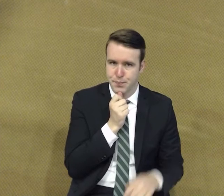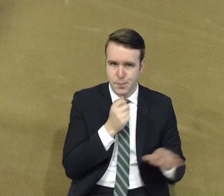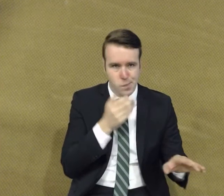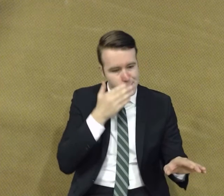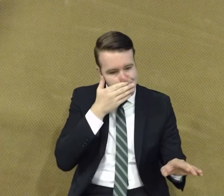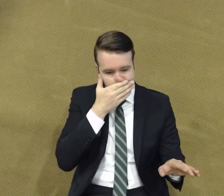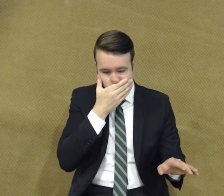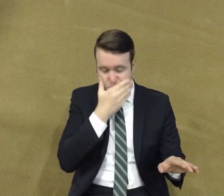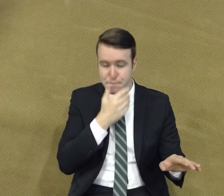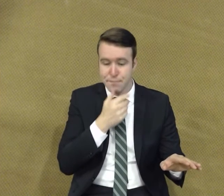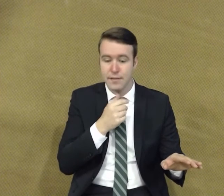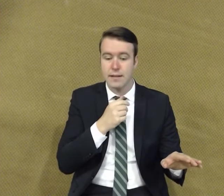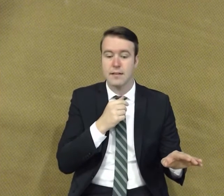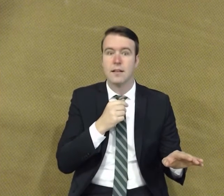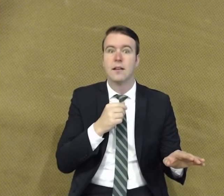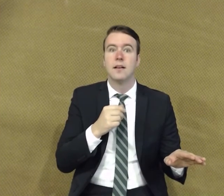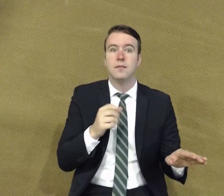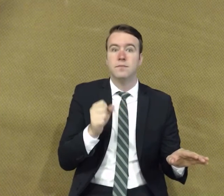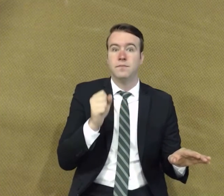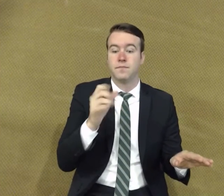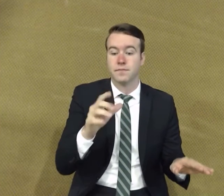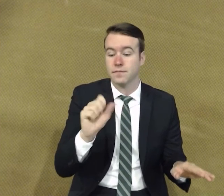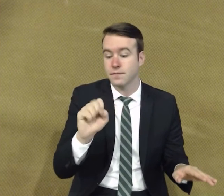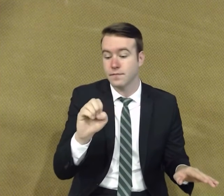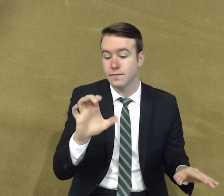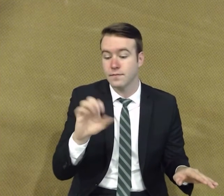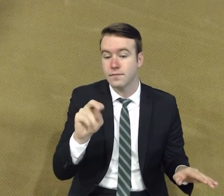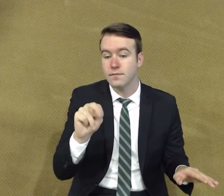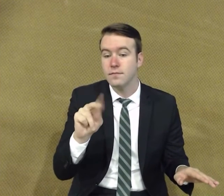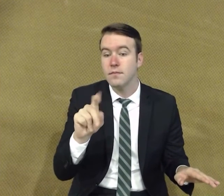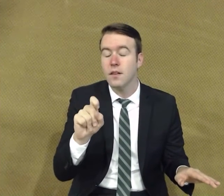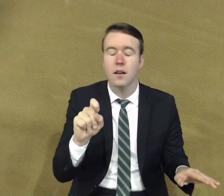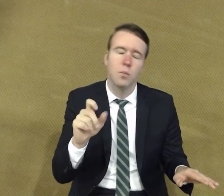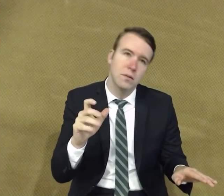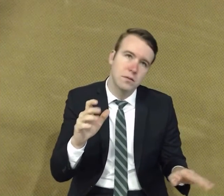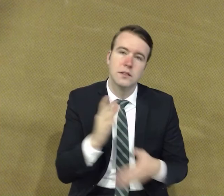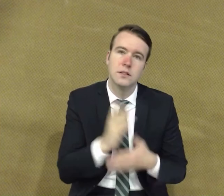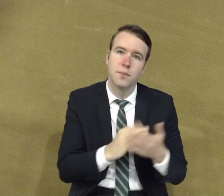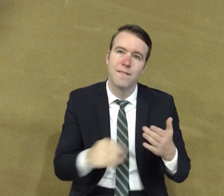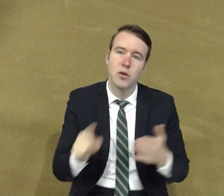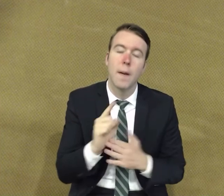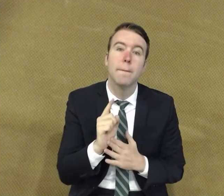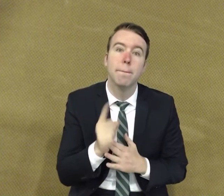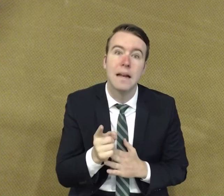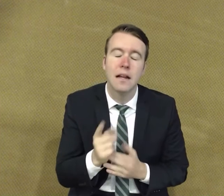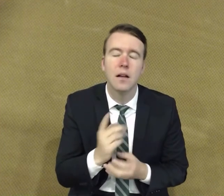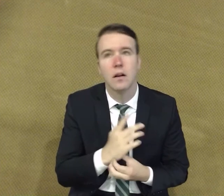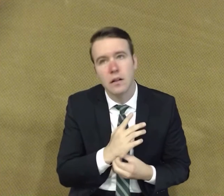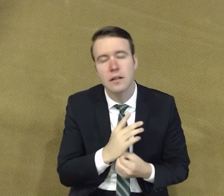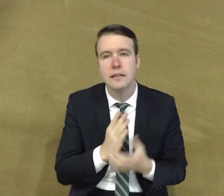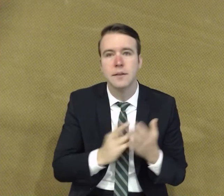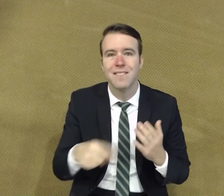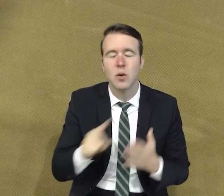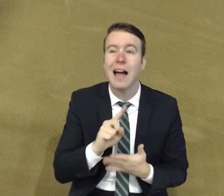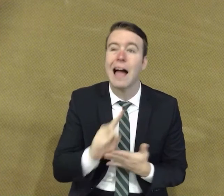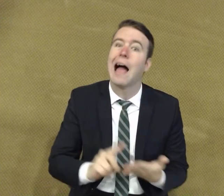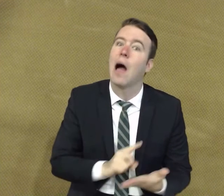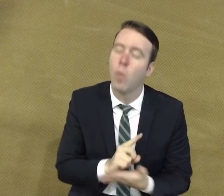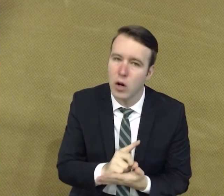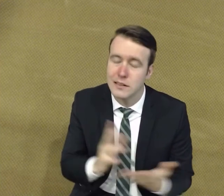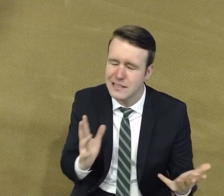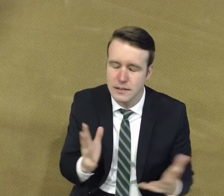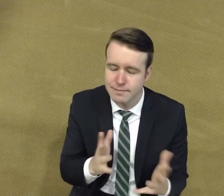then a few seconds, or for some of you minutes, or for some of you